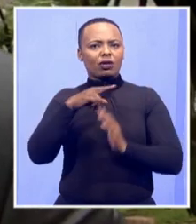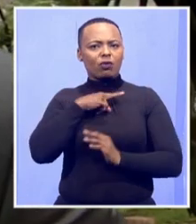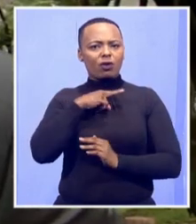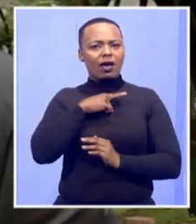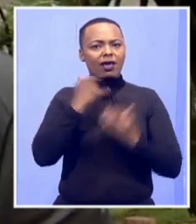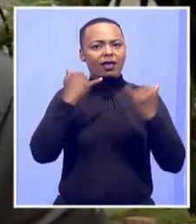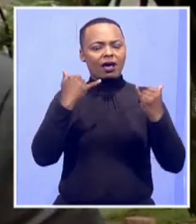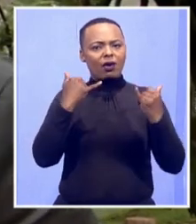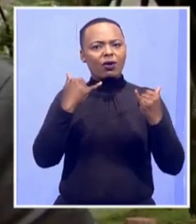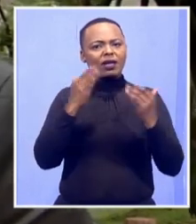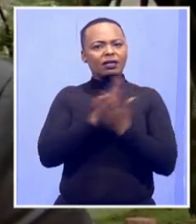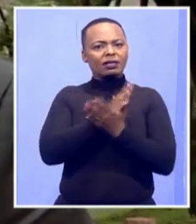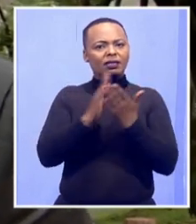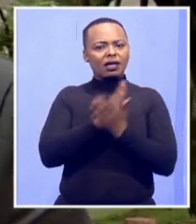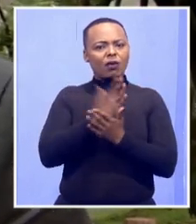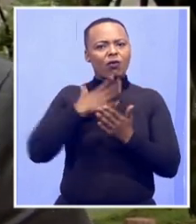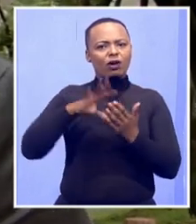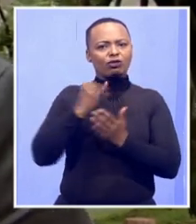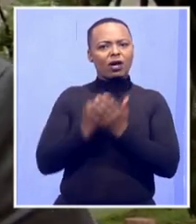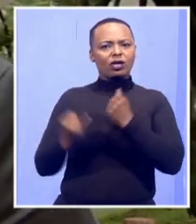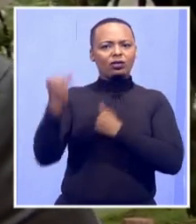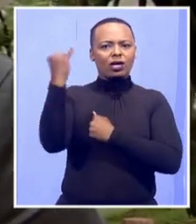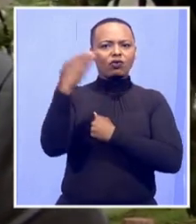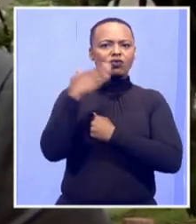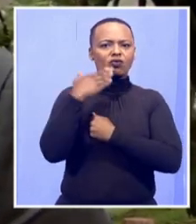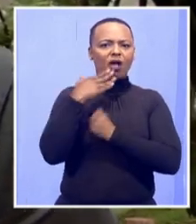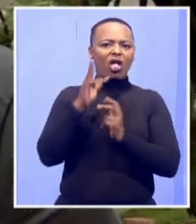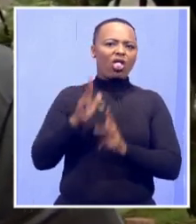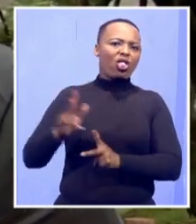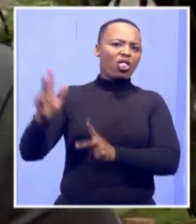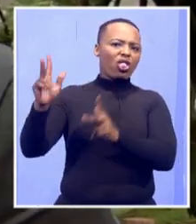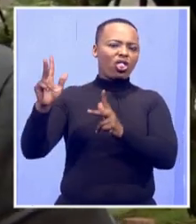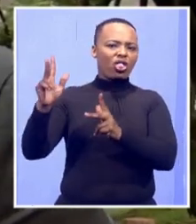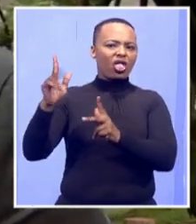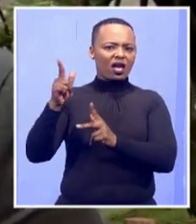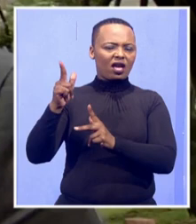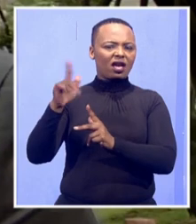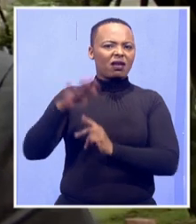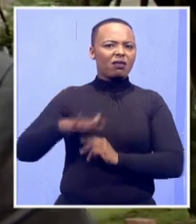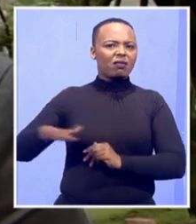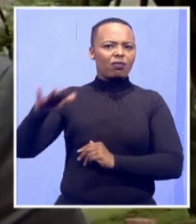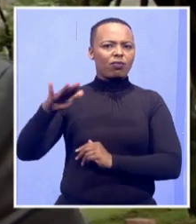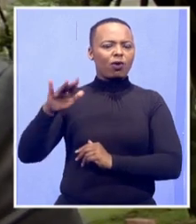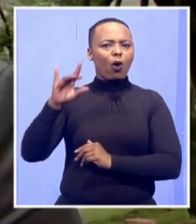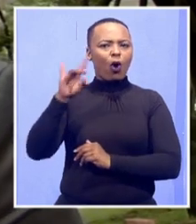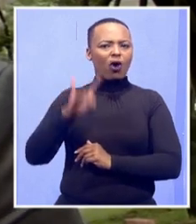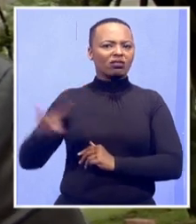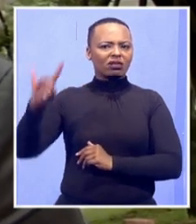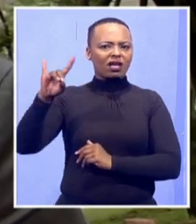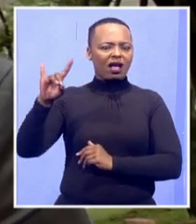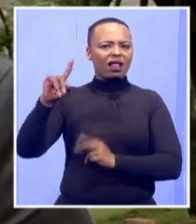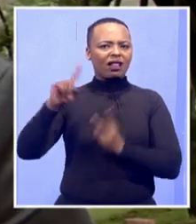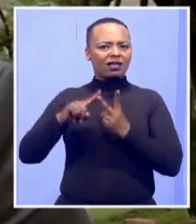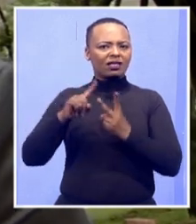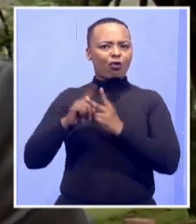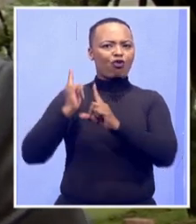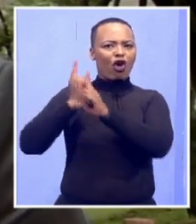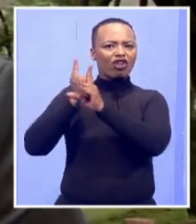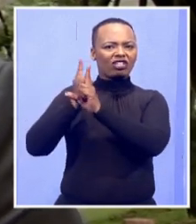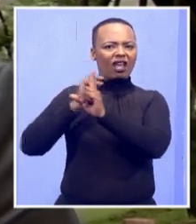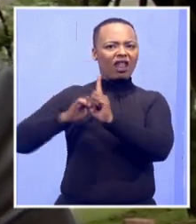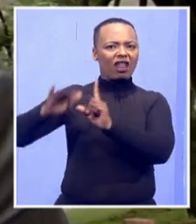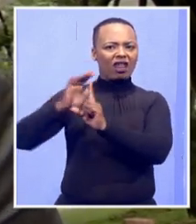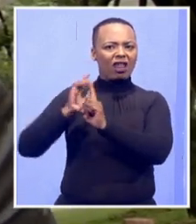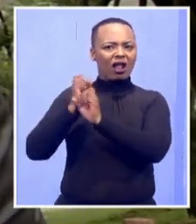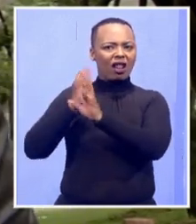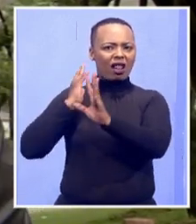are neglecting township hostels and informal settlements. And I think we are going to then supplement it